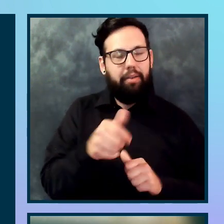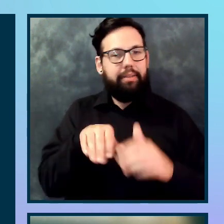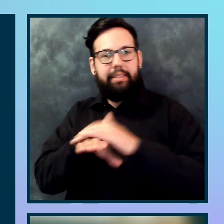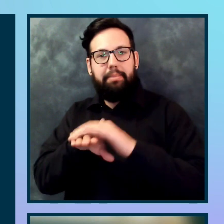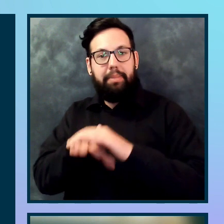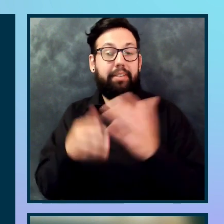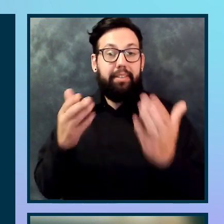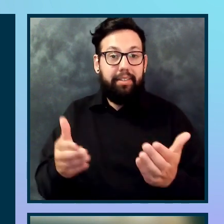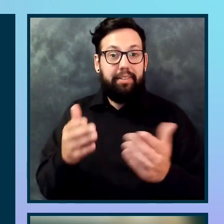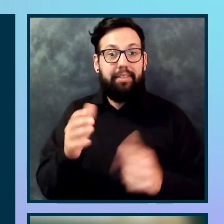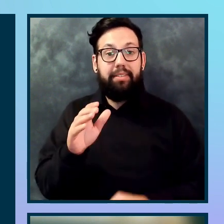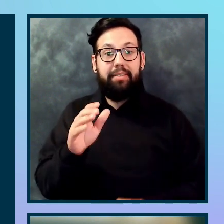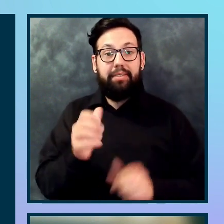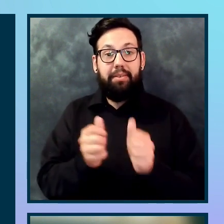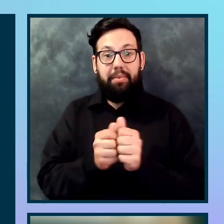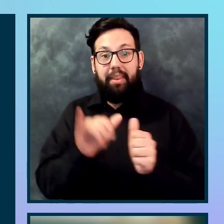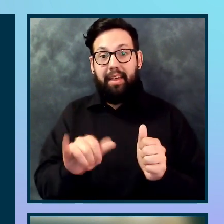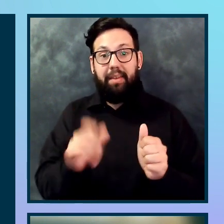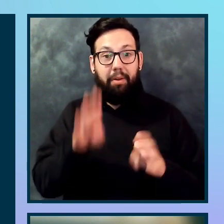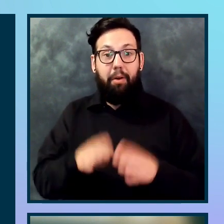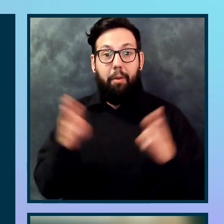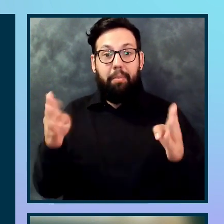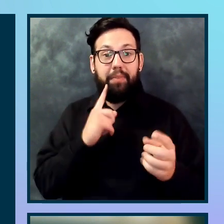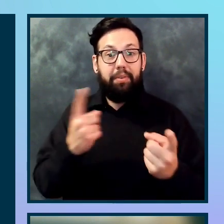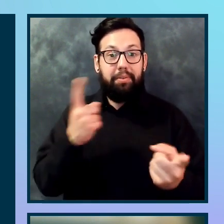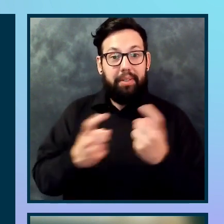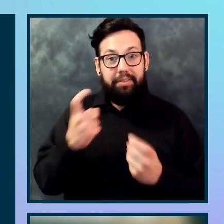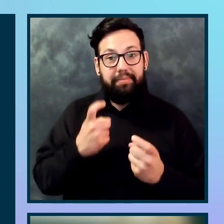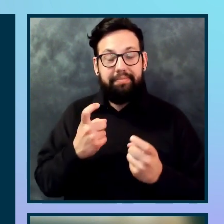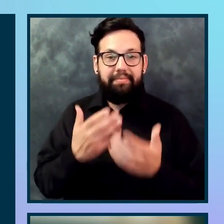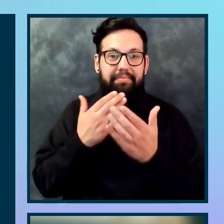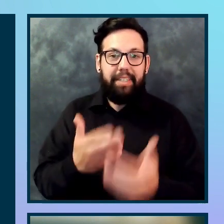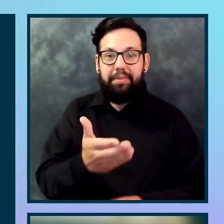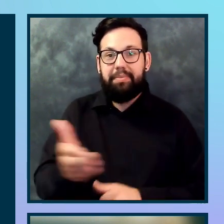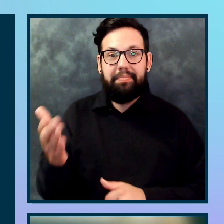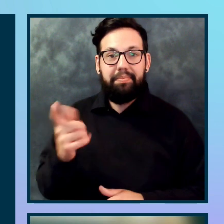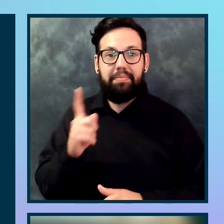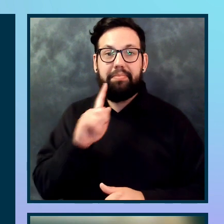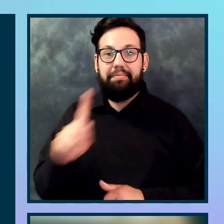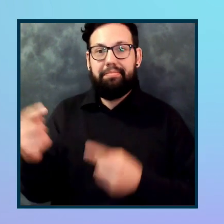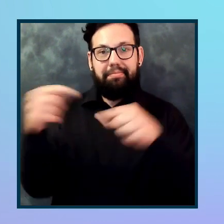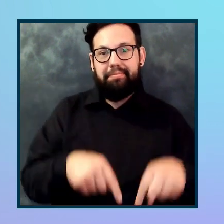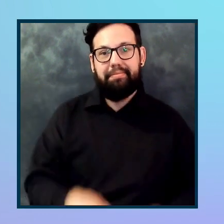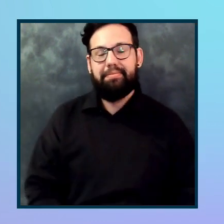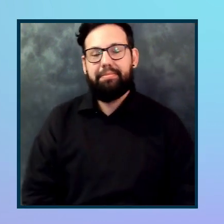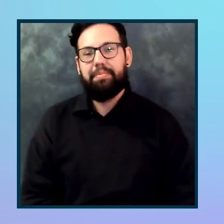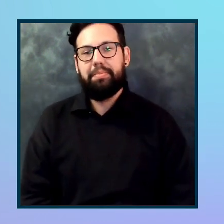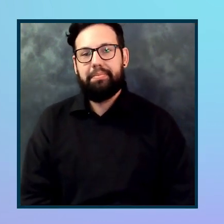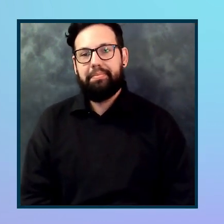that, I will open up the floor for questions, and thank you all for attending.